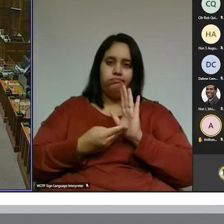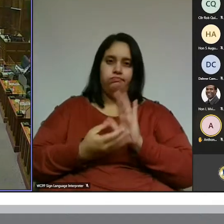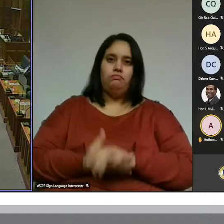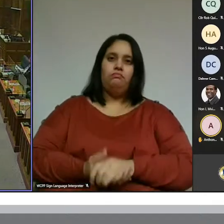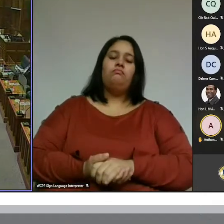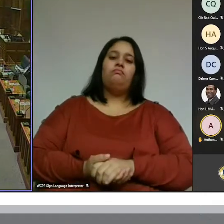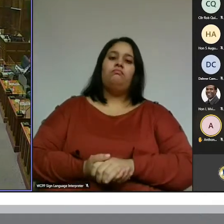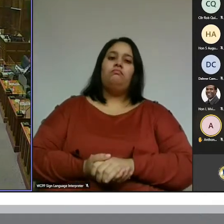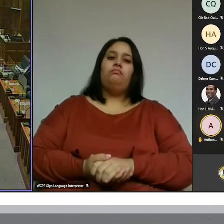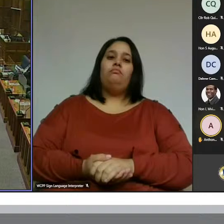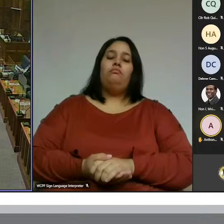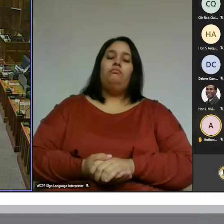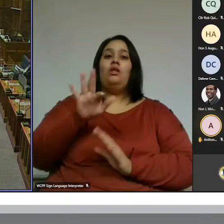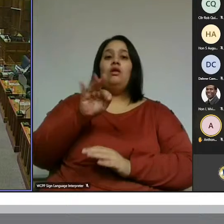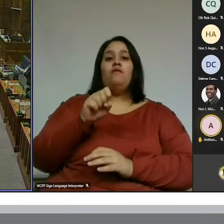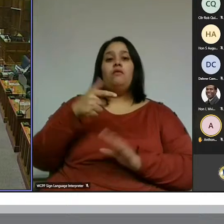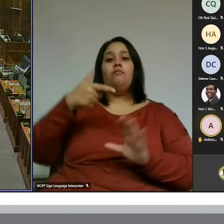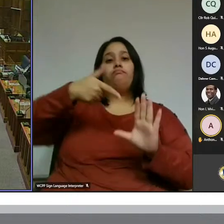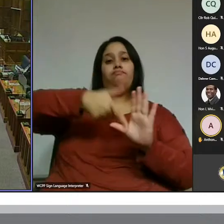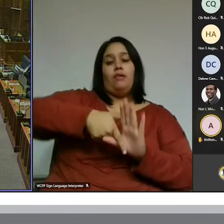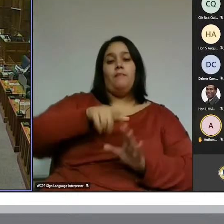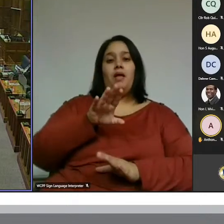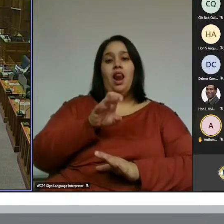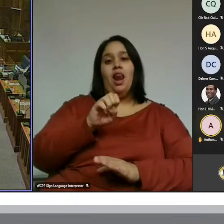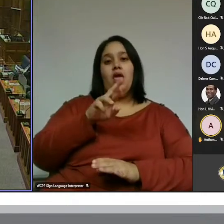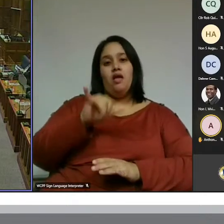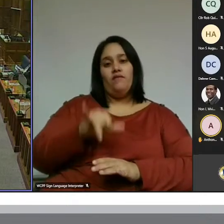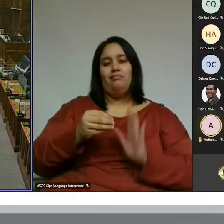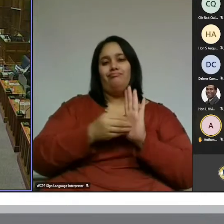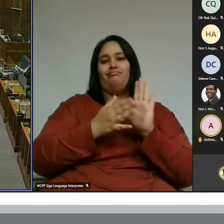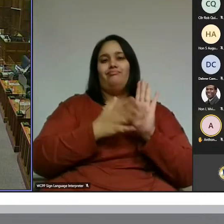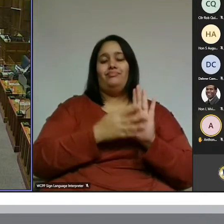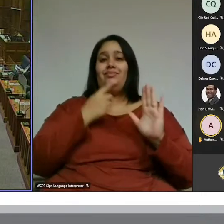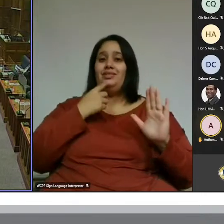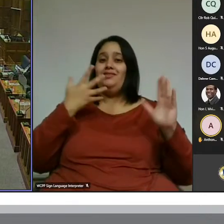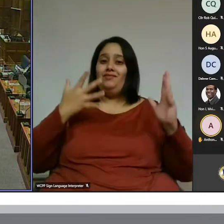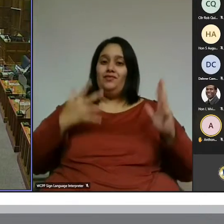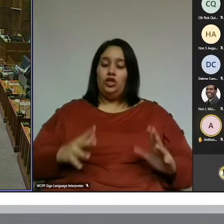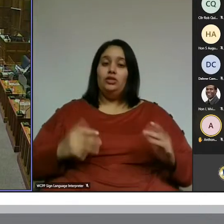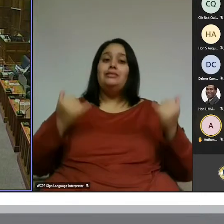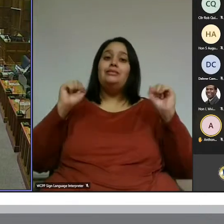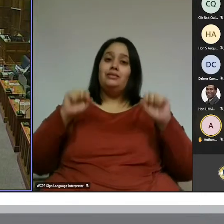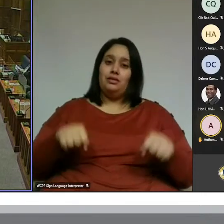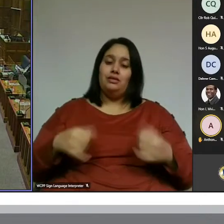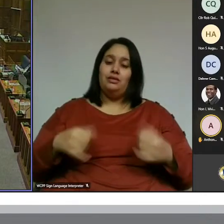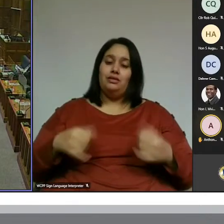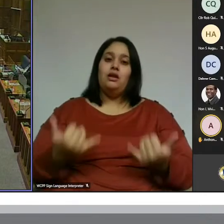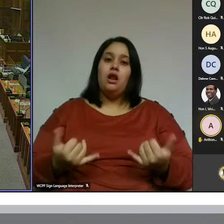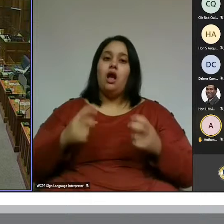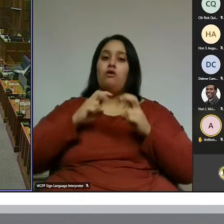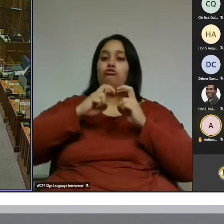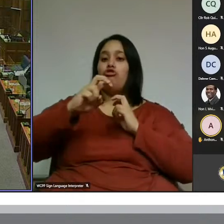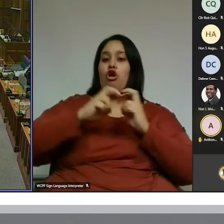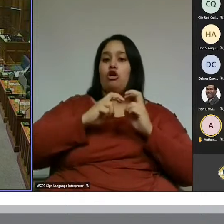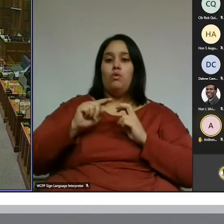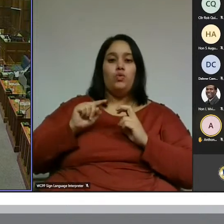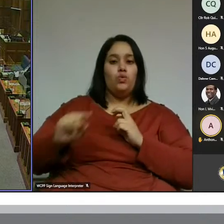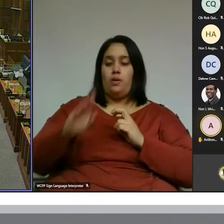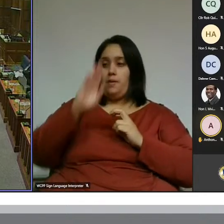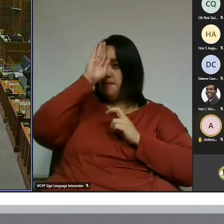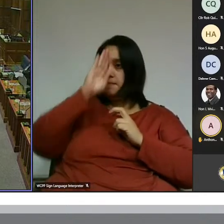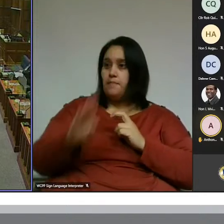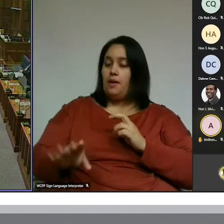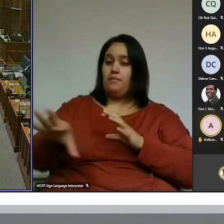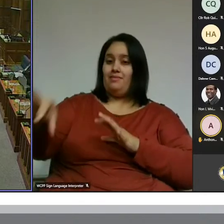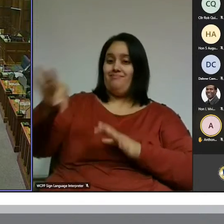The fuel levy was mentioned. Yes, at the moment, the transport sector does not directly benefit